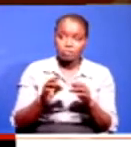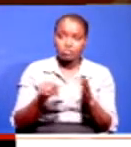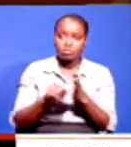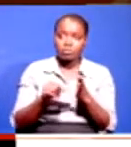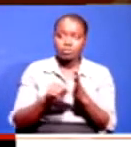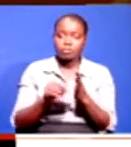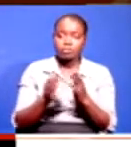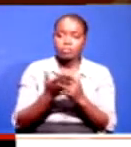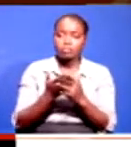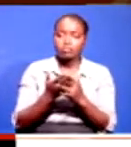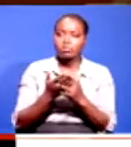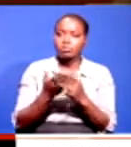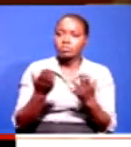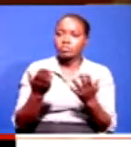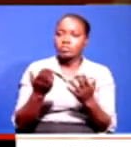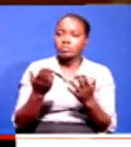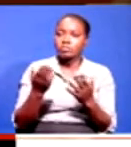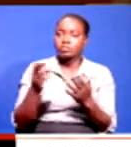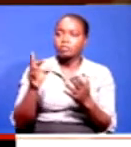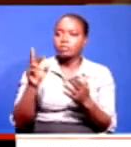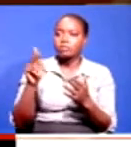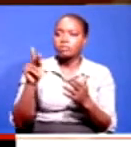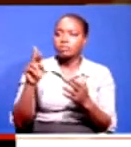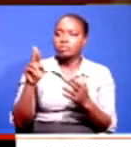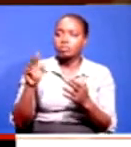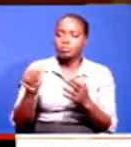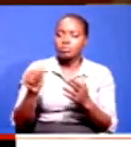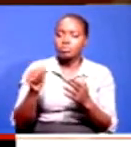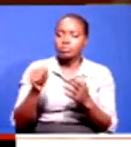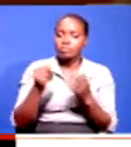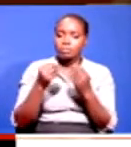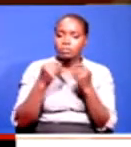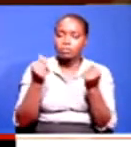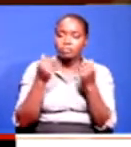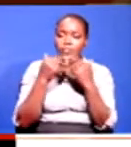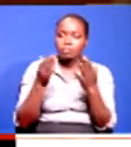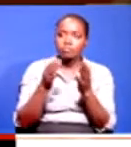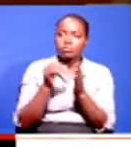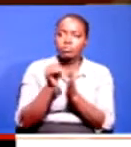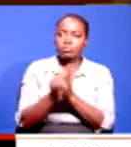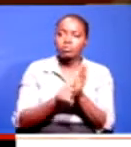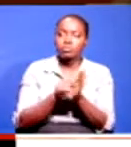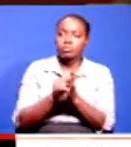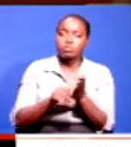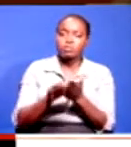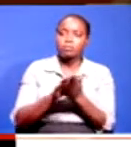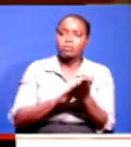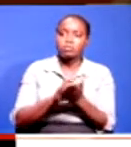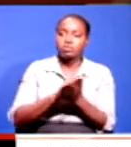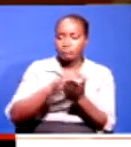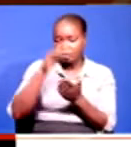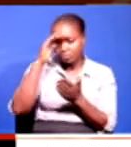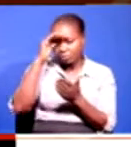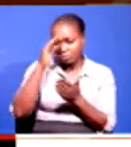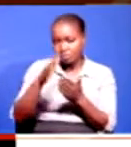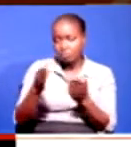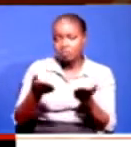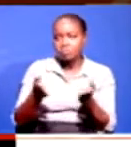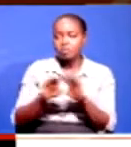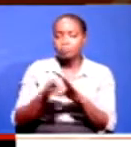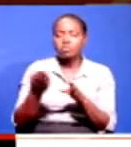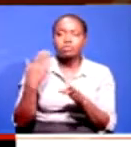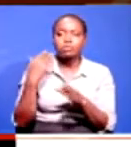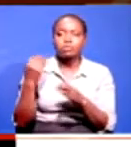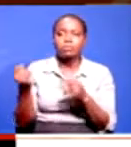Revenue Authority is not resolved. The Naivasha-based Brewer has said the closure of its operations last month by